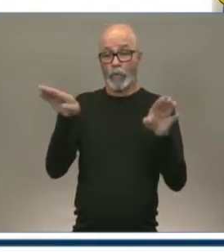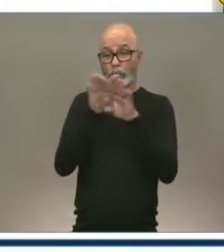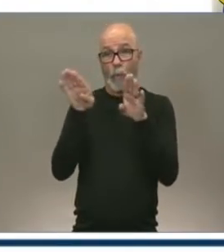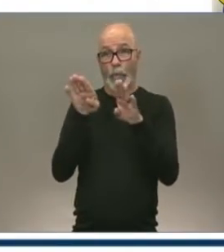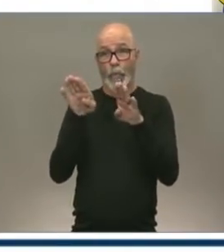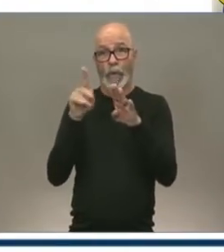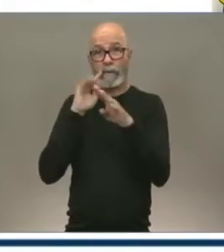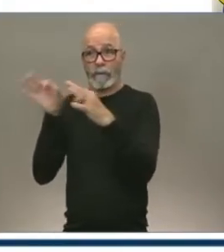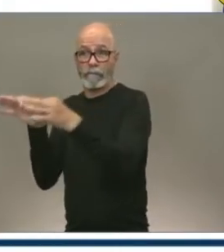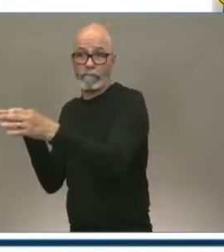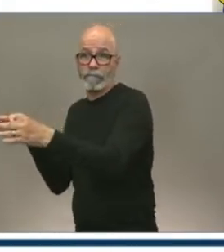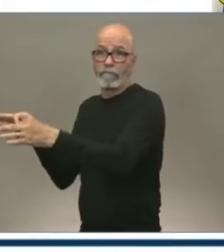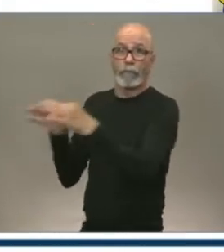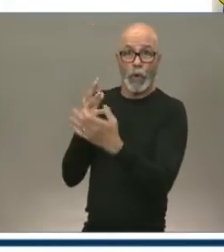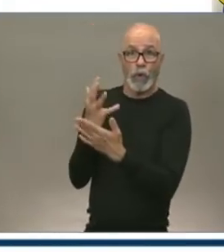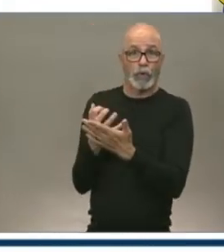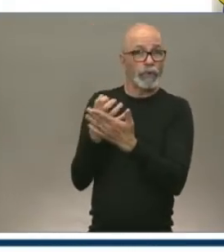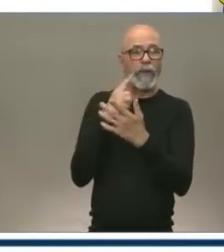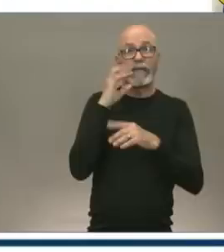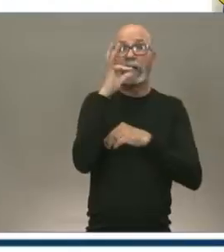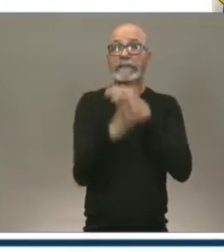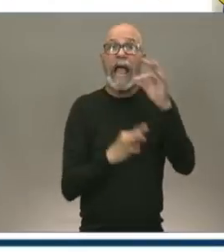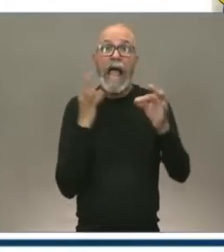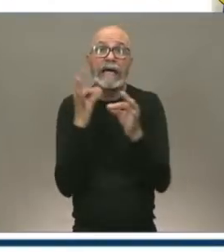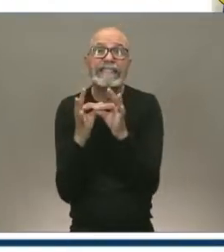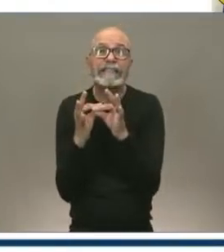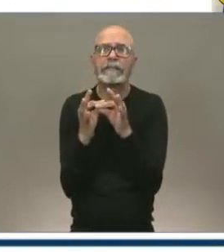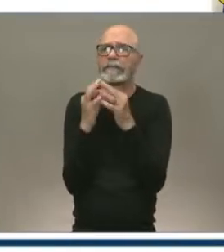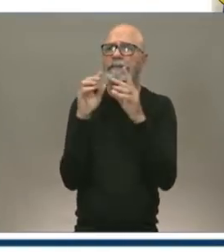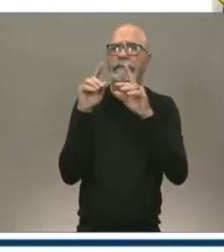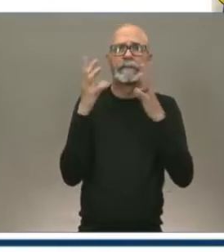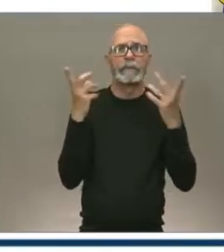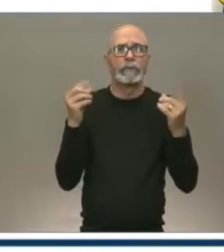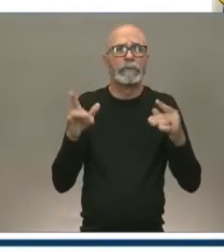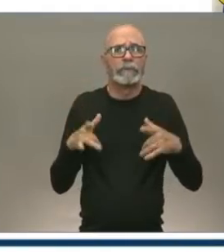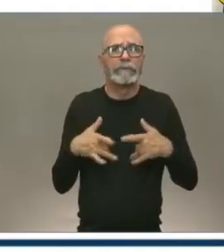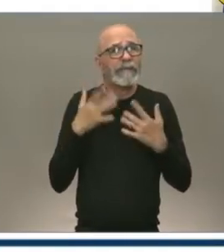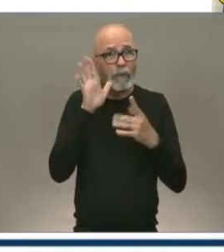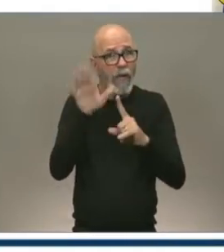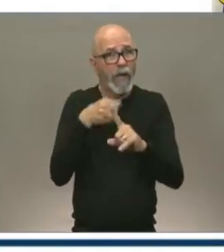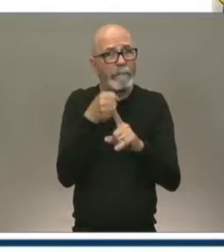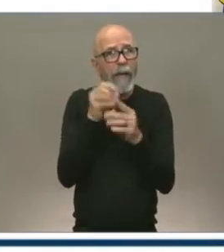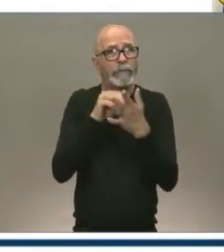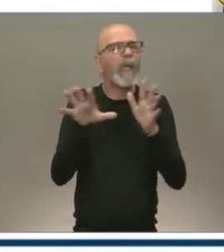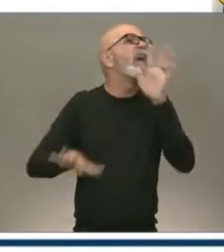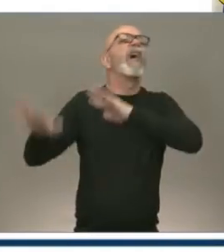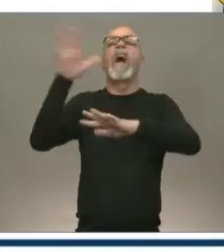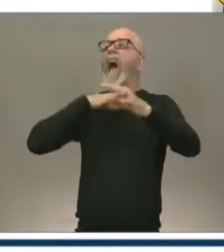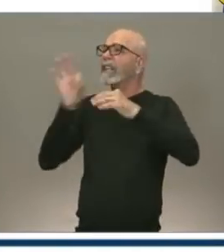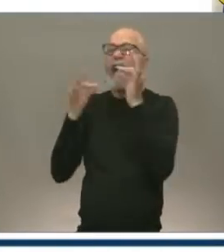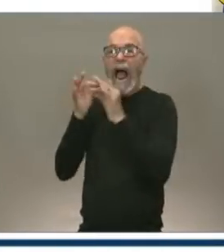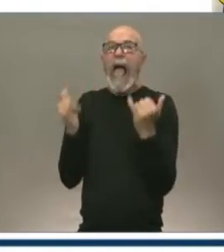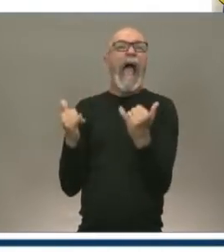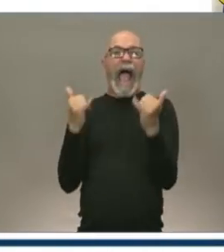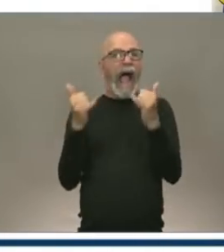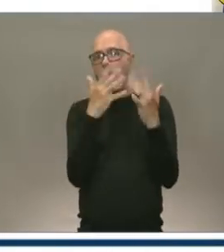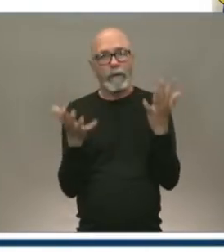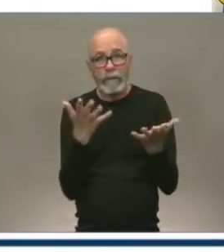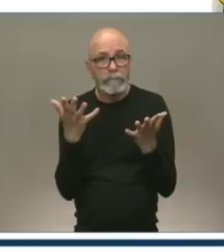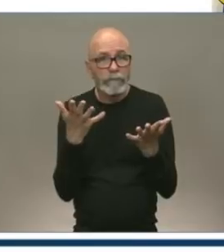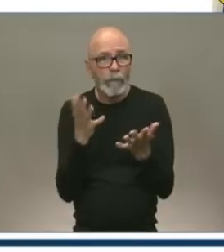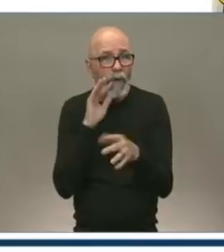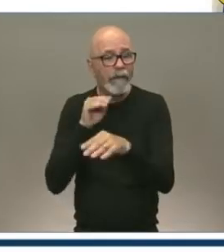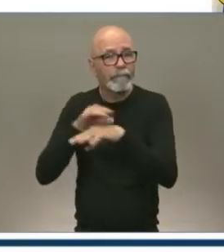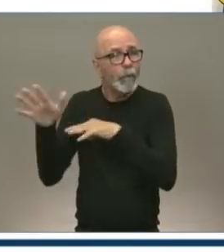and other school schedules. Do we know what kind of impact this will have on the school year? No, I think